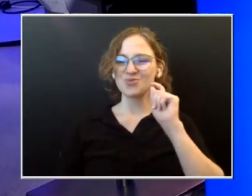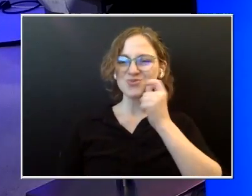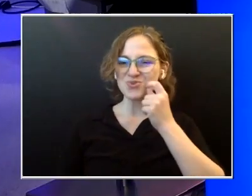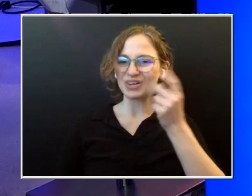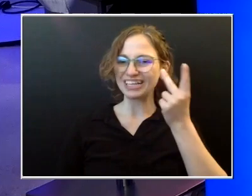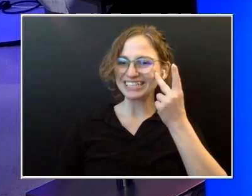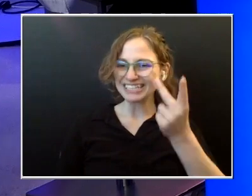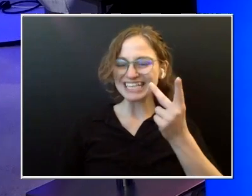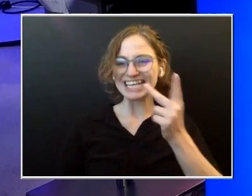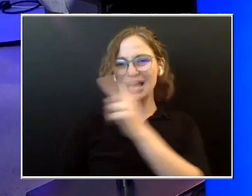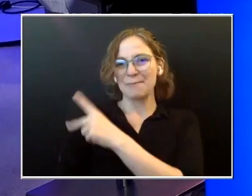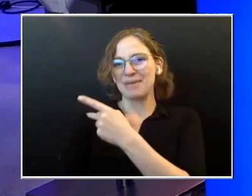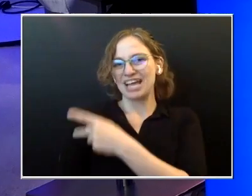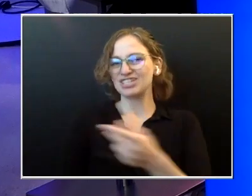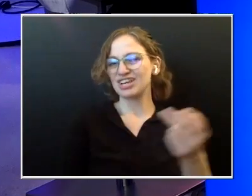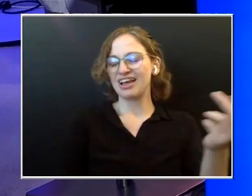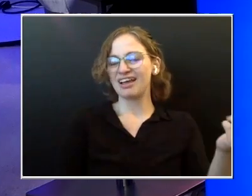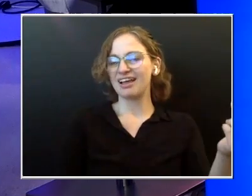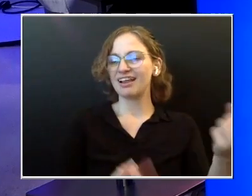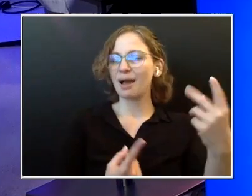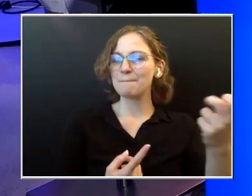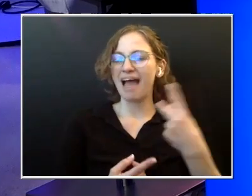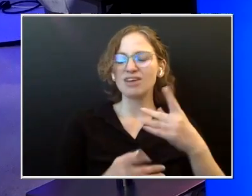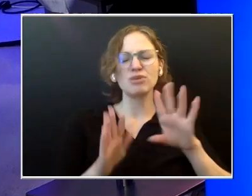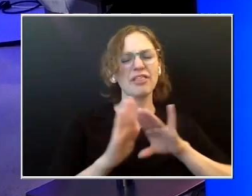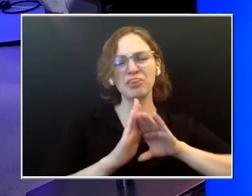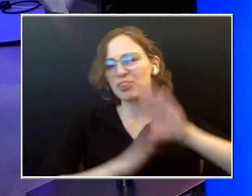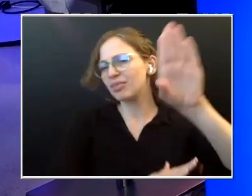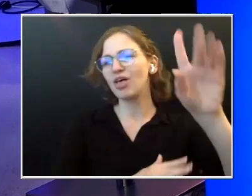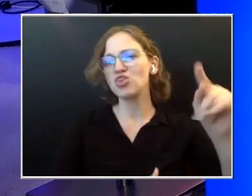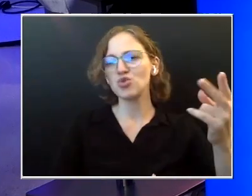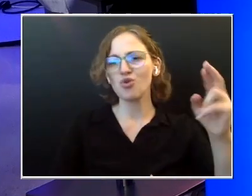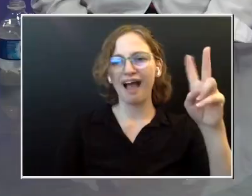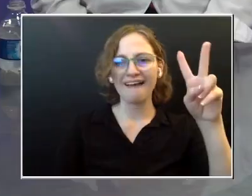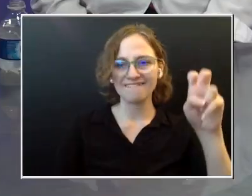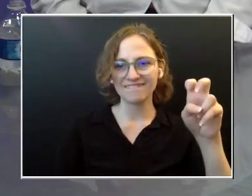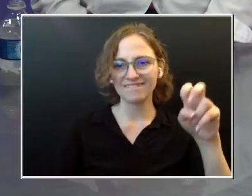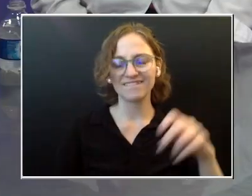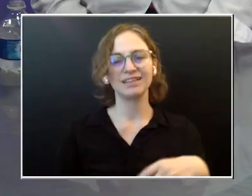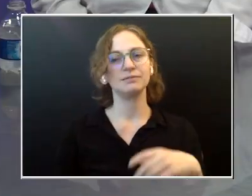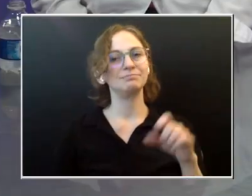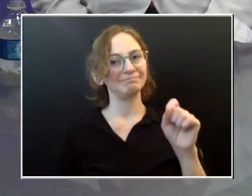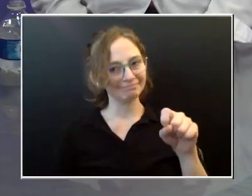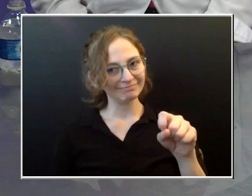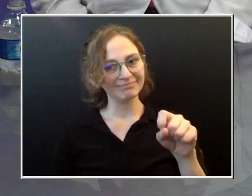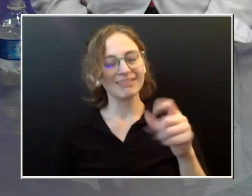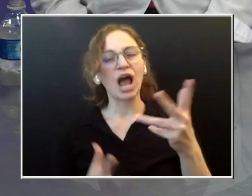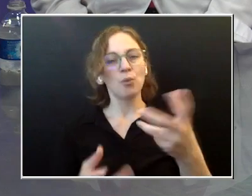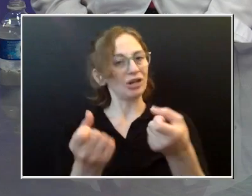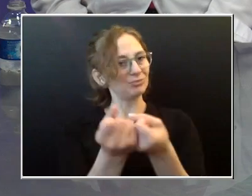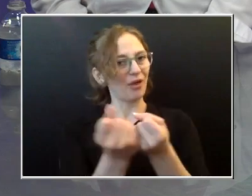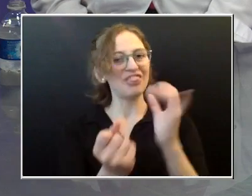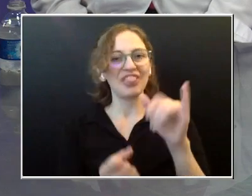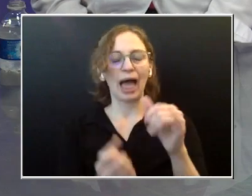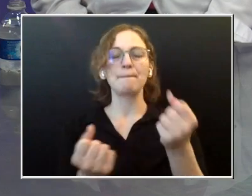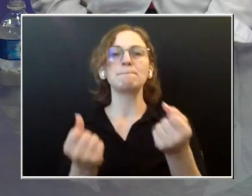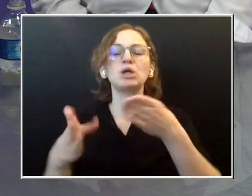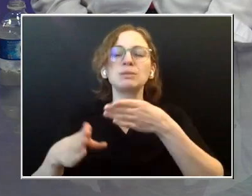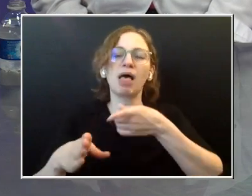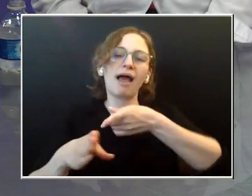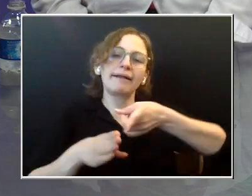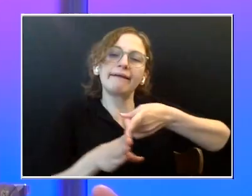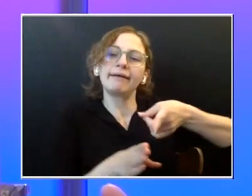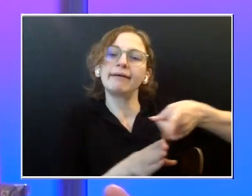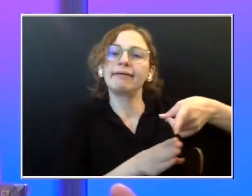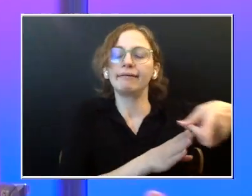thriving. Yes, it is. And I really want to echo the, this multidisciplinary approach. And, and I